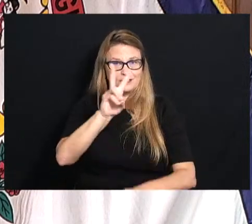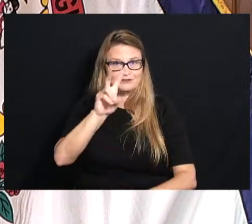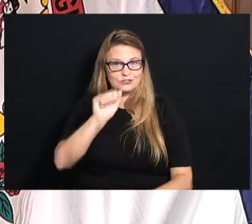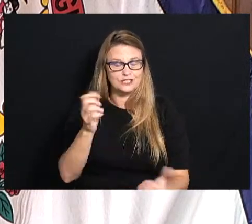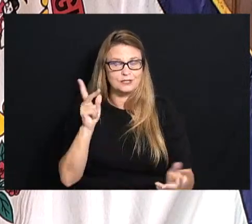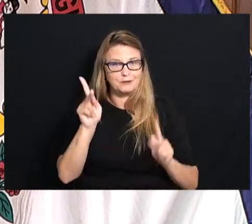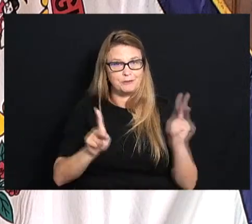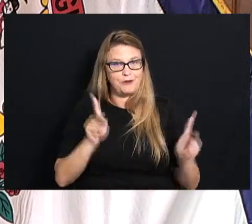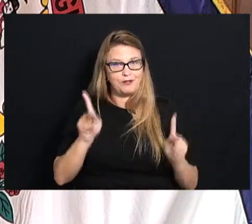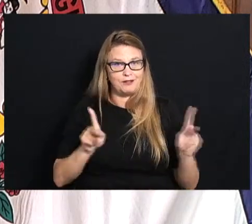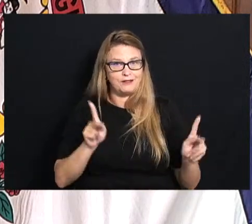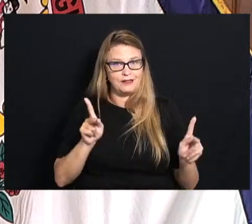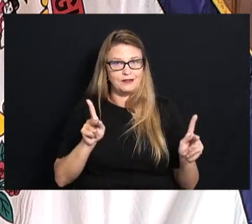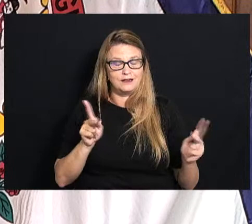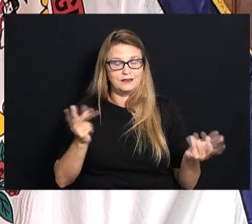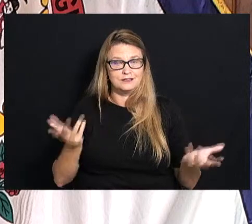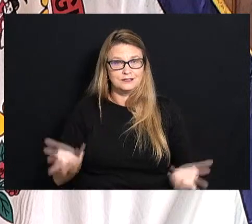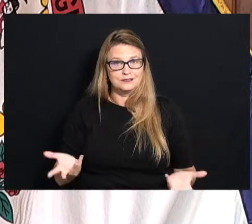And,